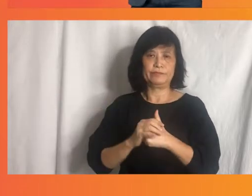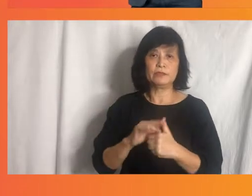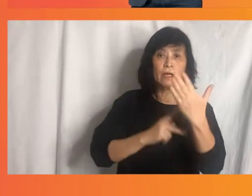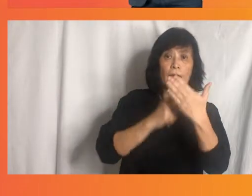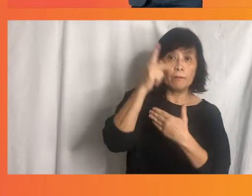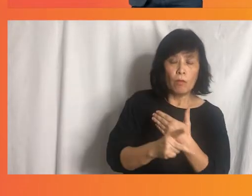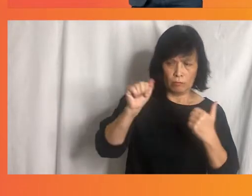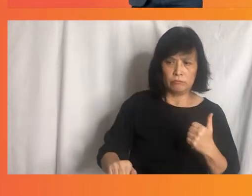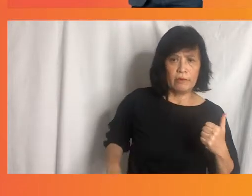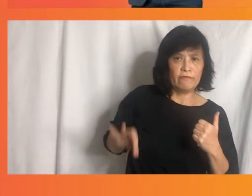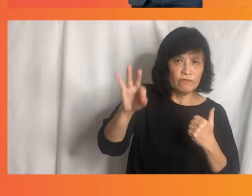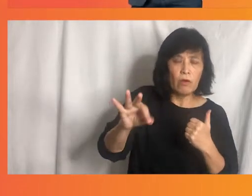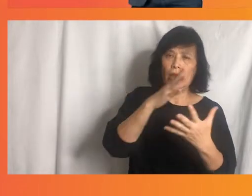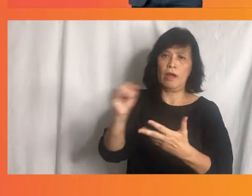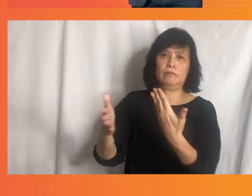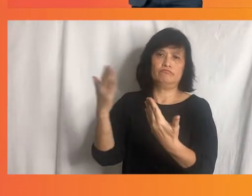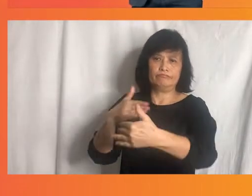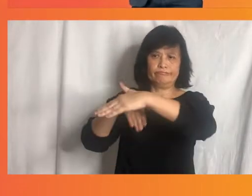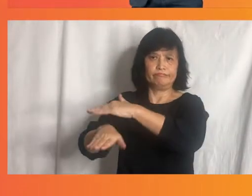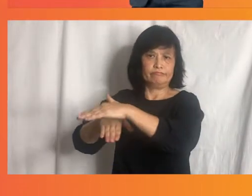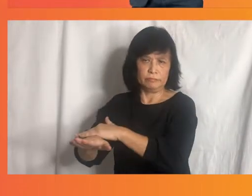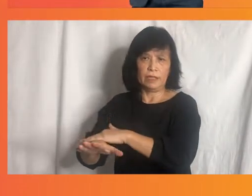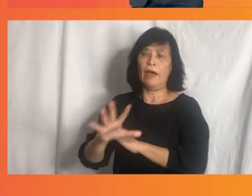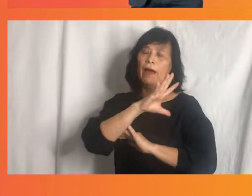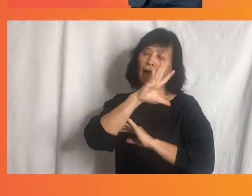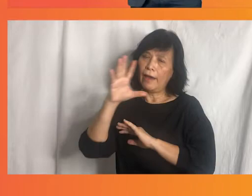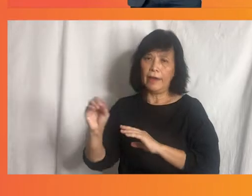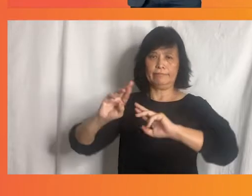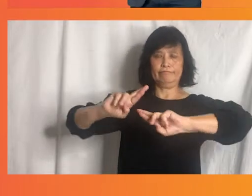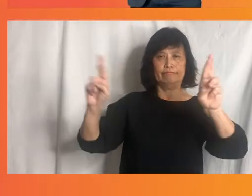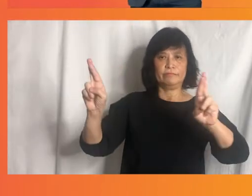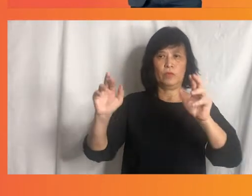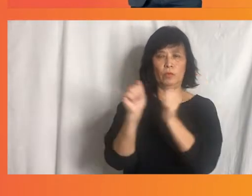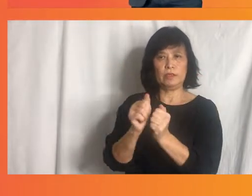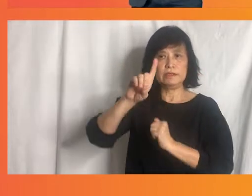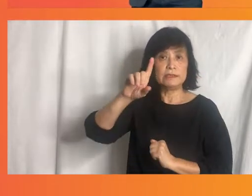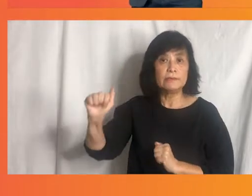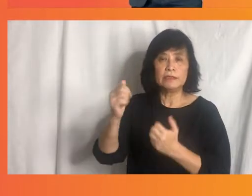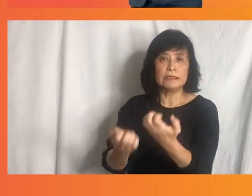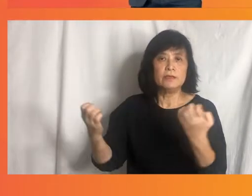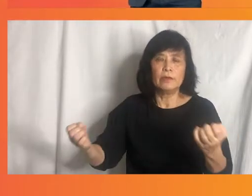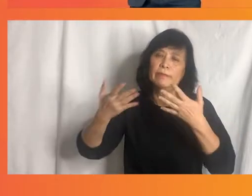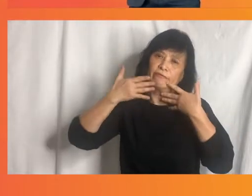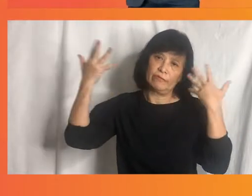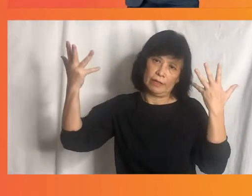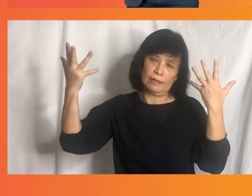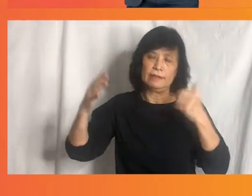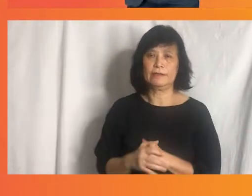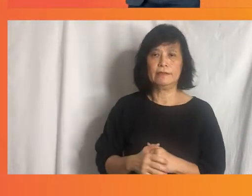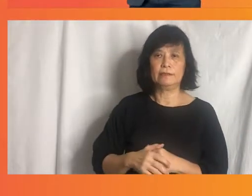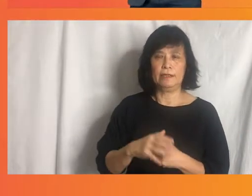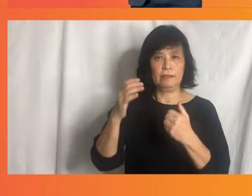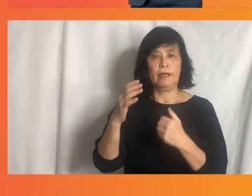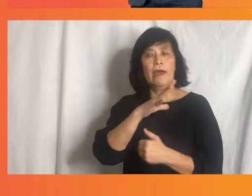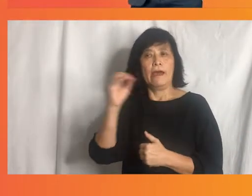to be affordable and accessible, and most importantly, equipped with disability-friendly equipment and facilities. Now,